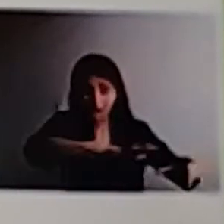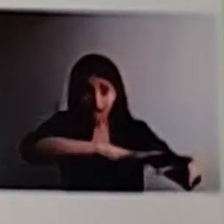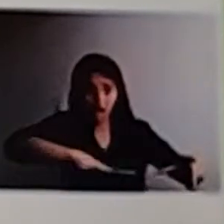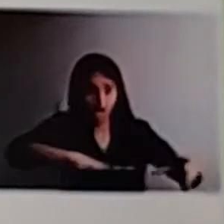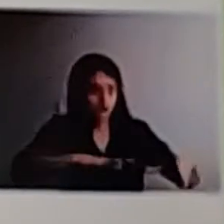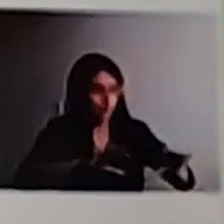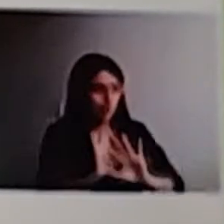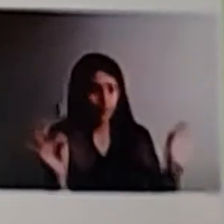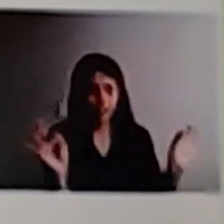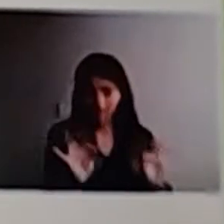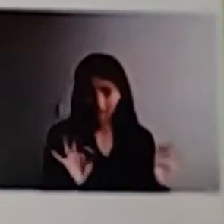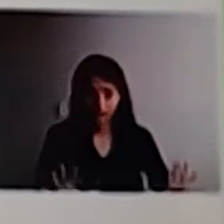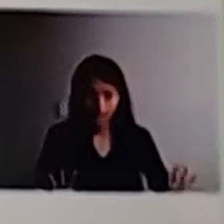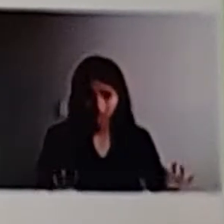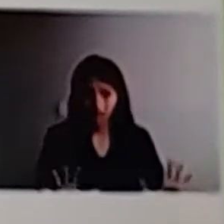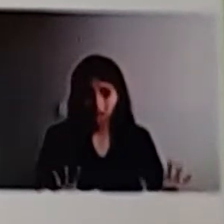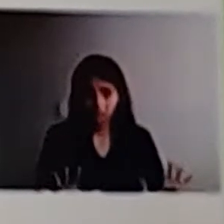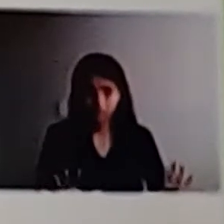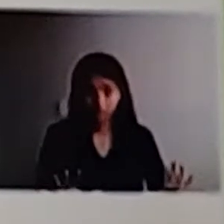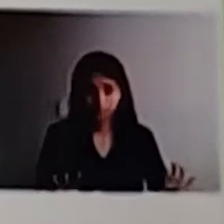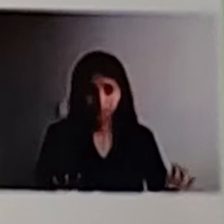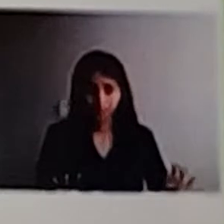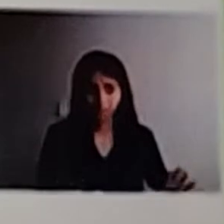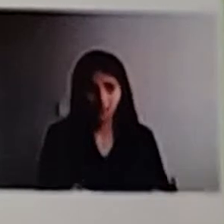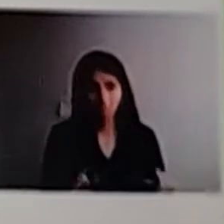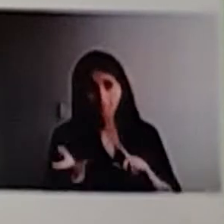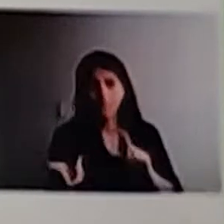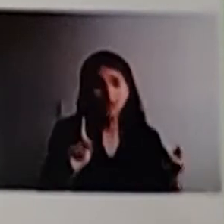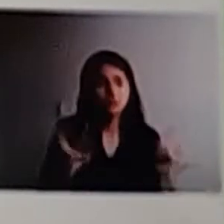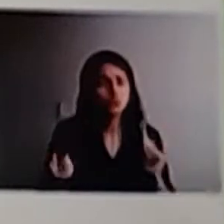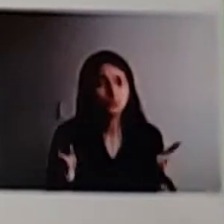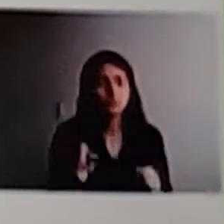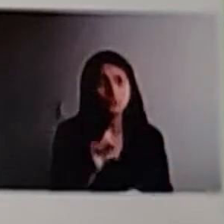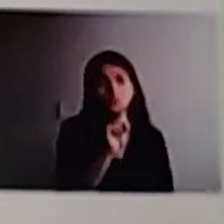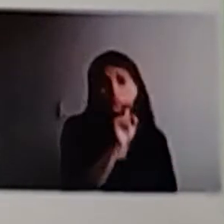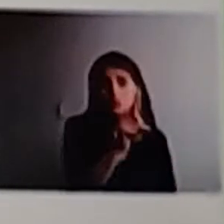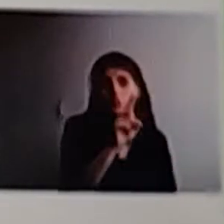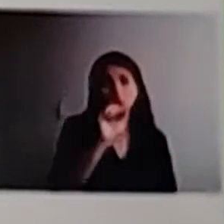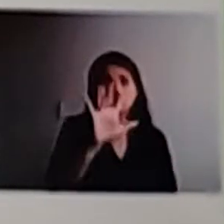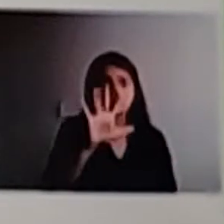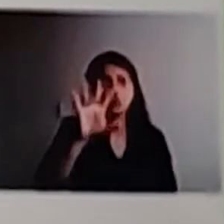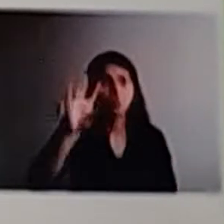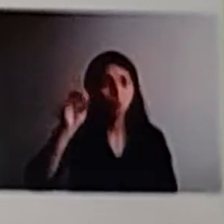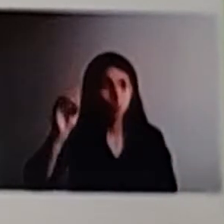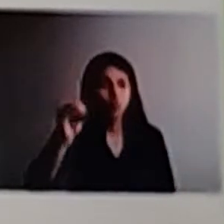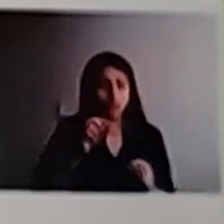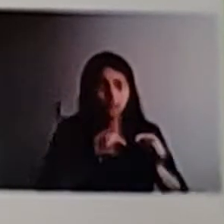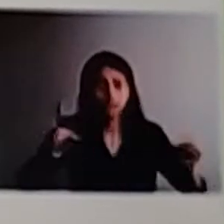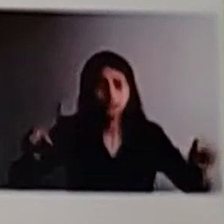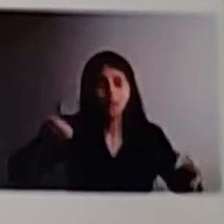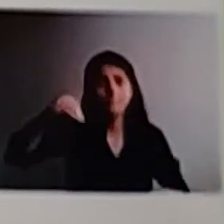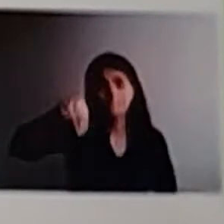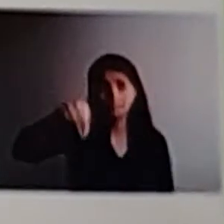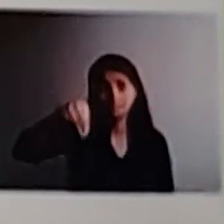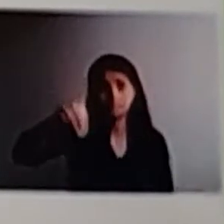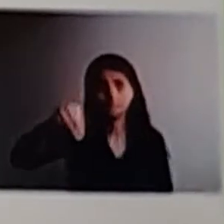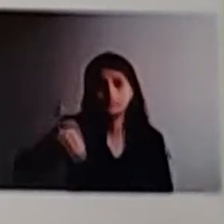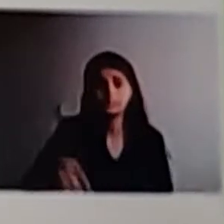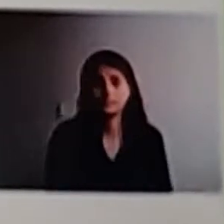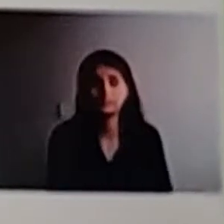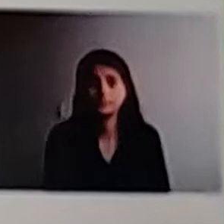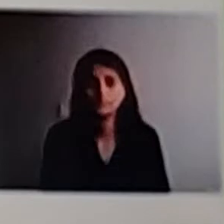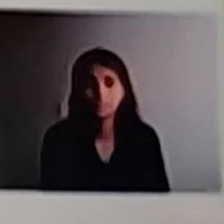around. And then we need a lot of accessories inside the bathroom. 2 accessories near the